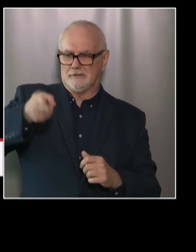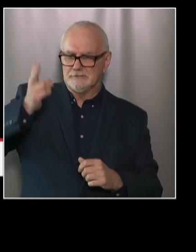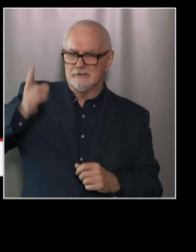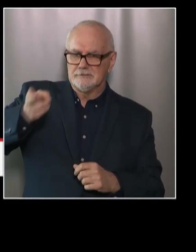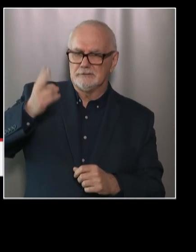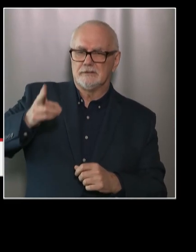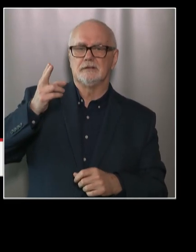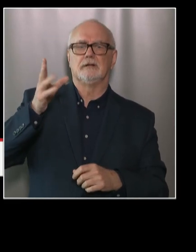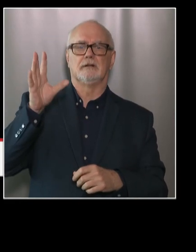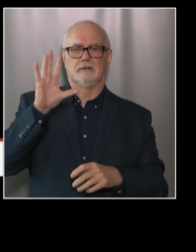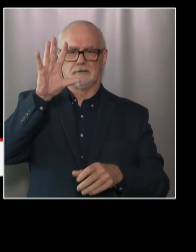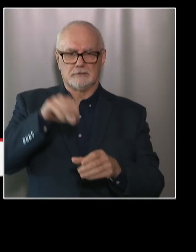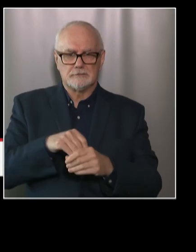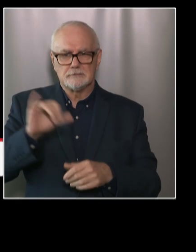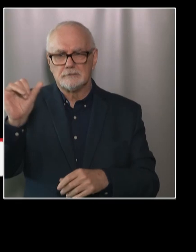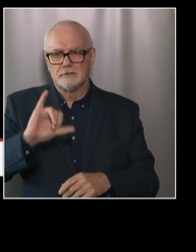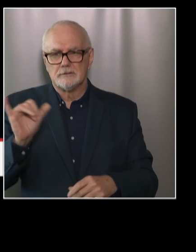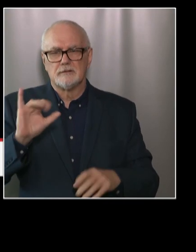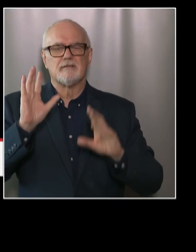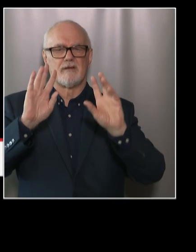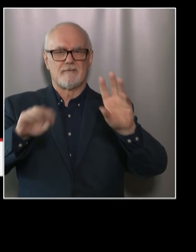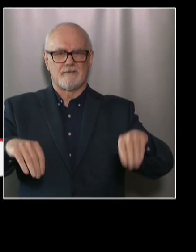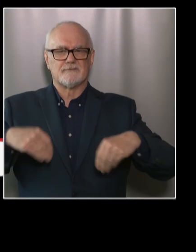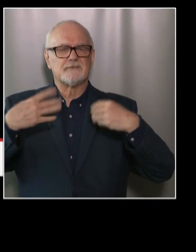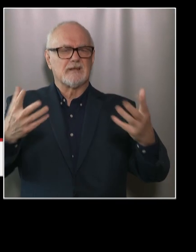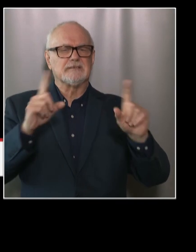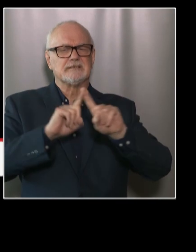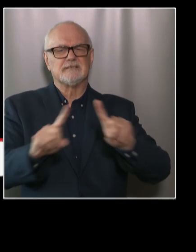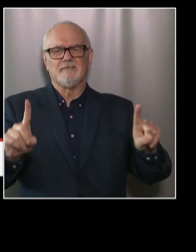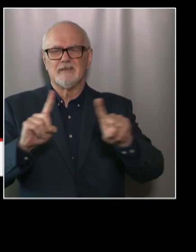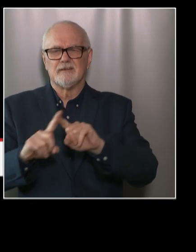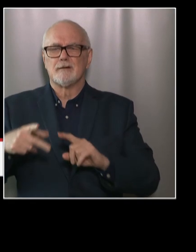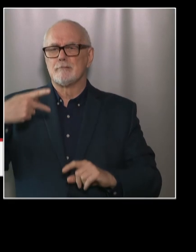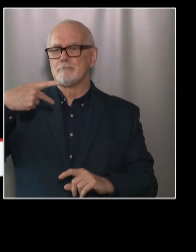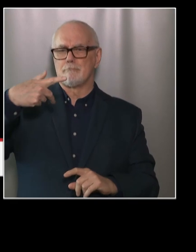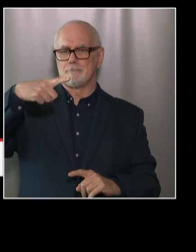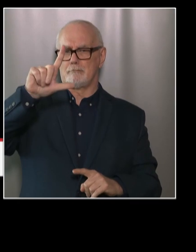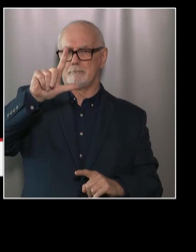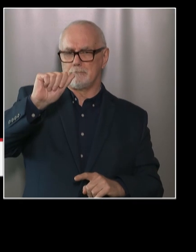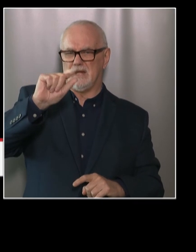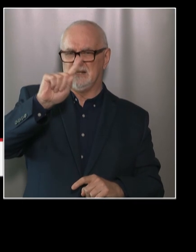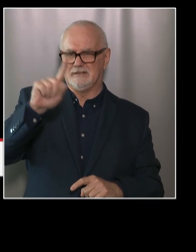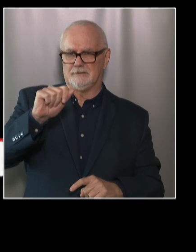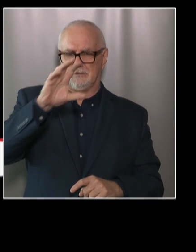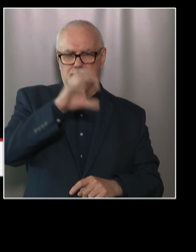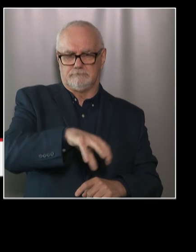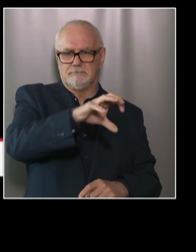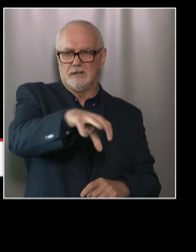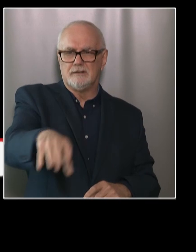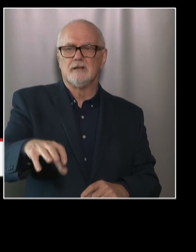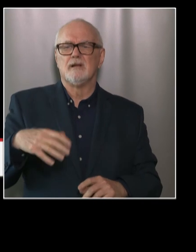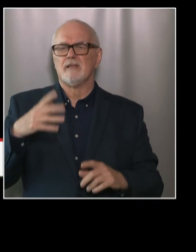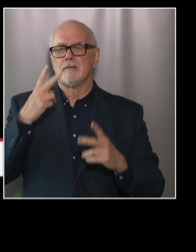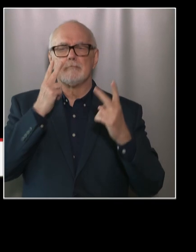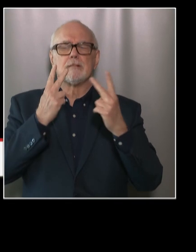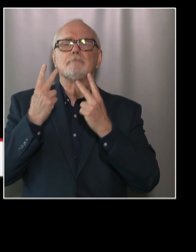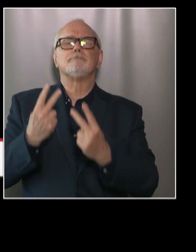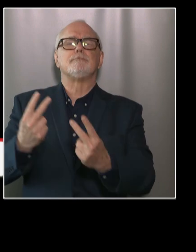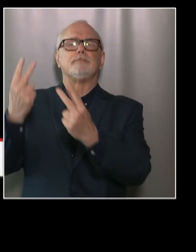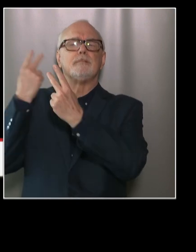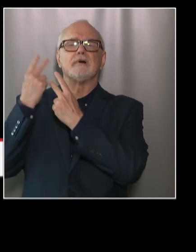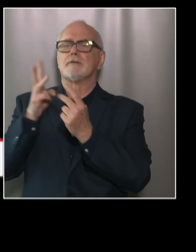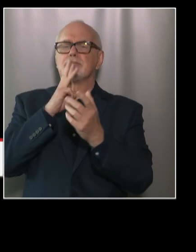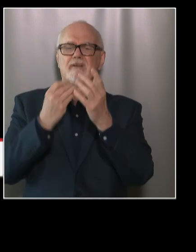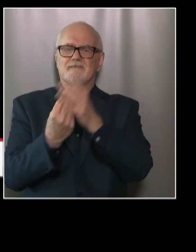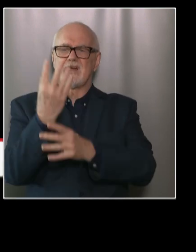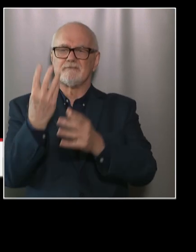sunken plaza with open-air filter bed, the reconstitution of a memorial fountain, and the rehabilitation of sand